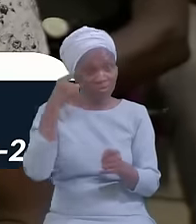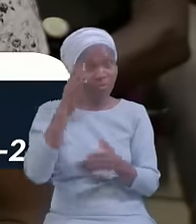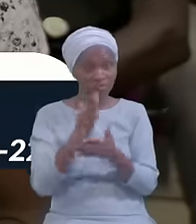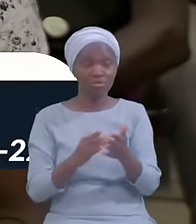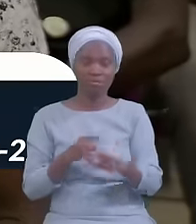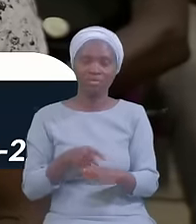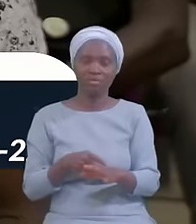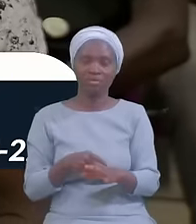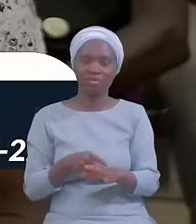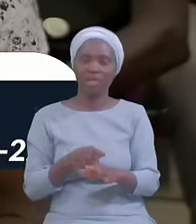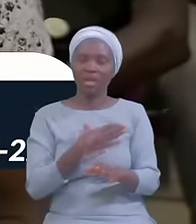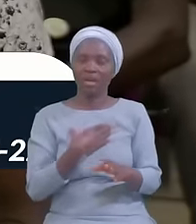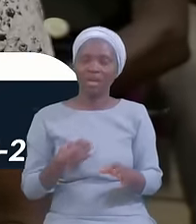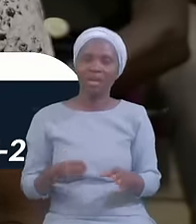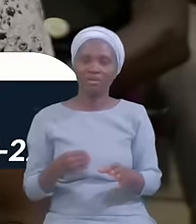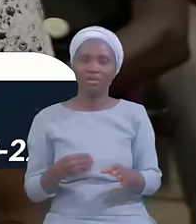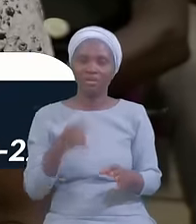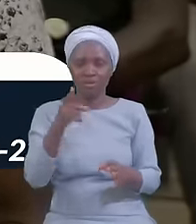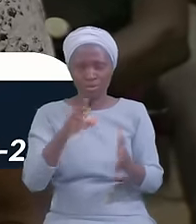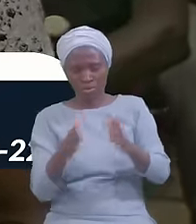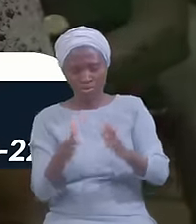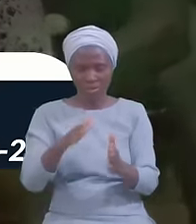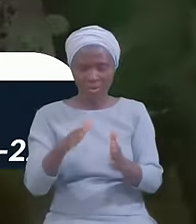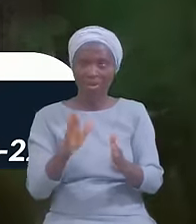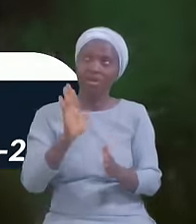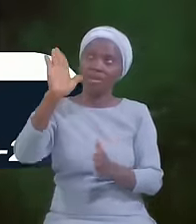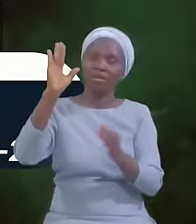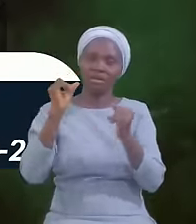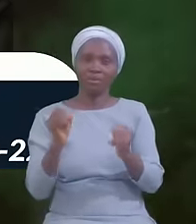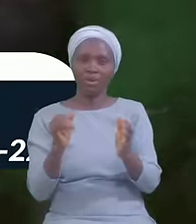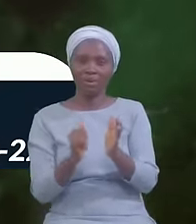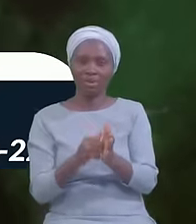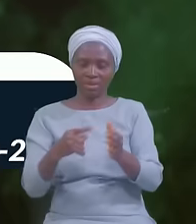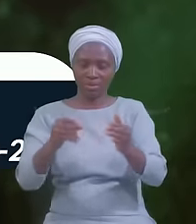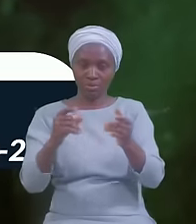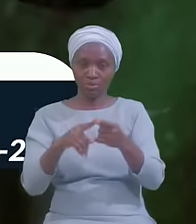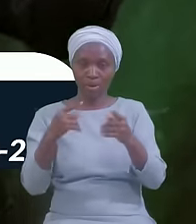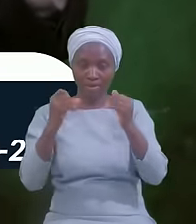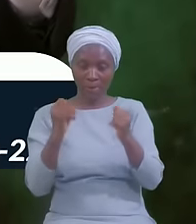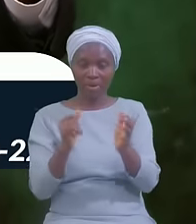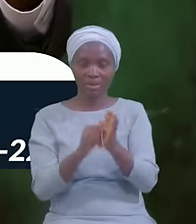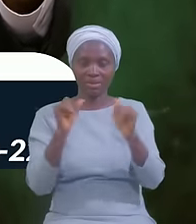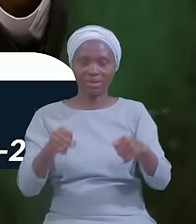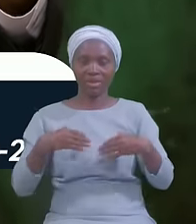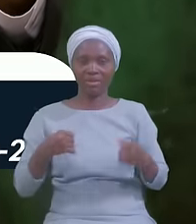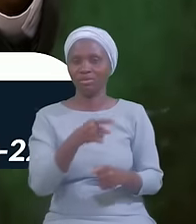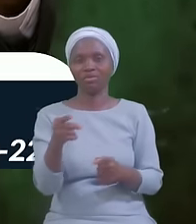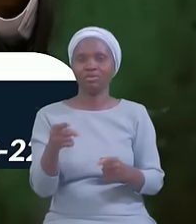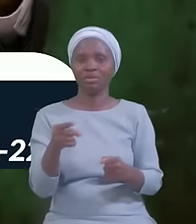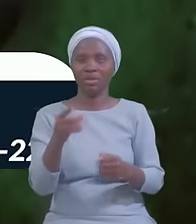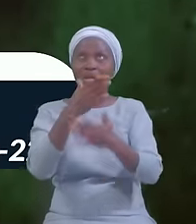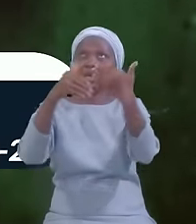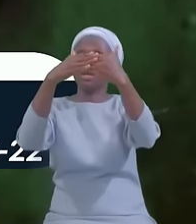then compare his power to the power that can heal you, the heavens and the